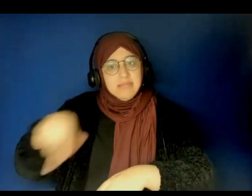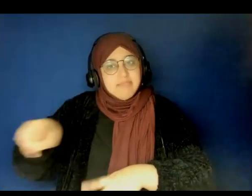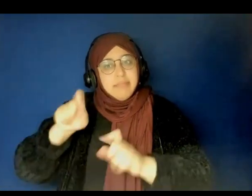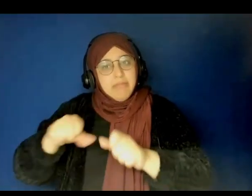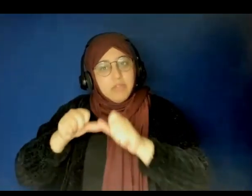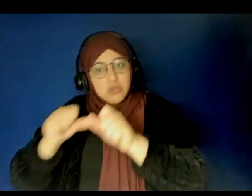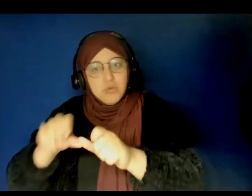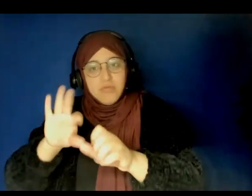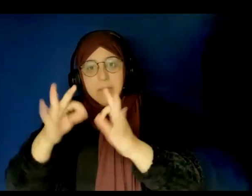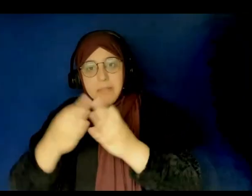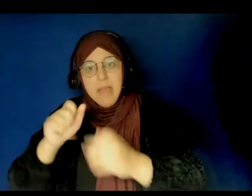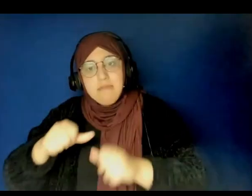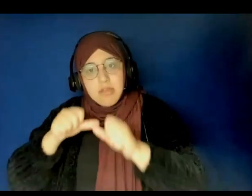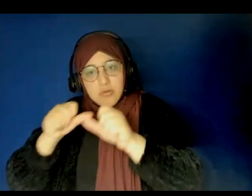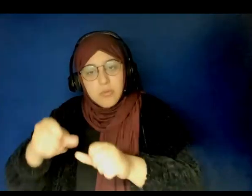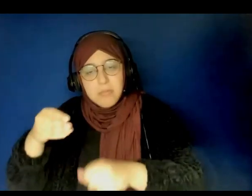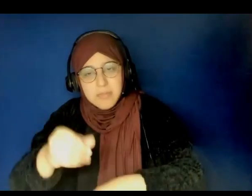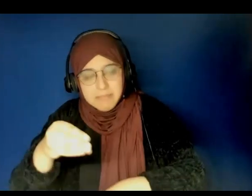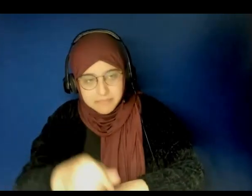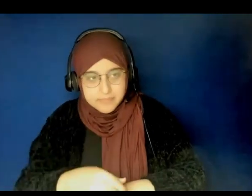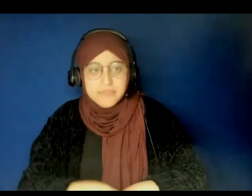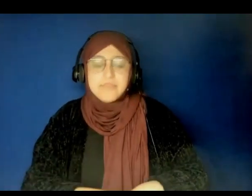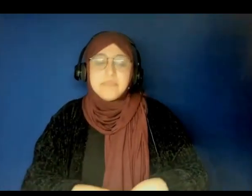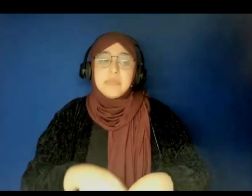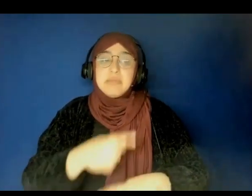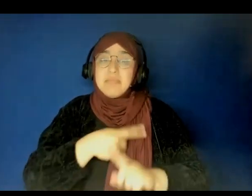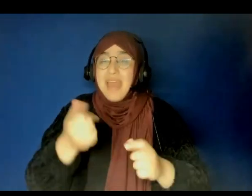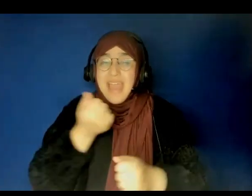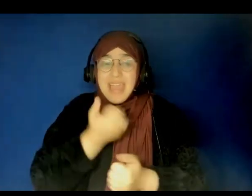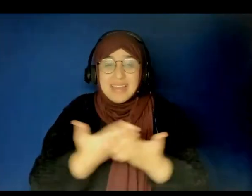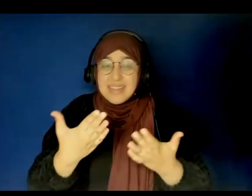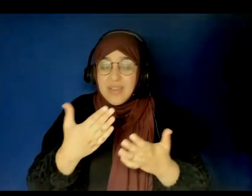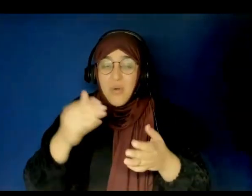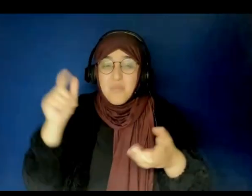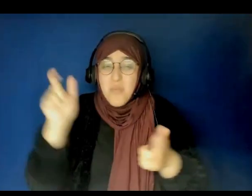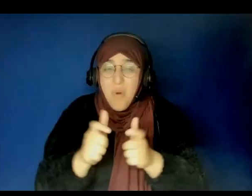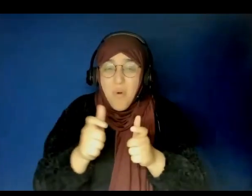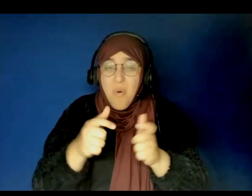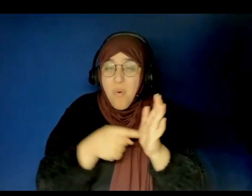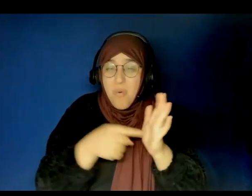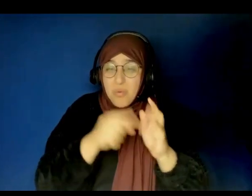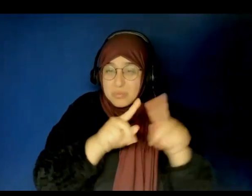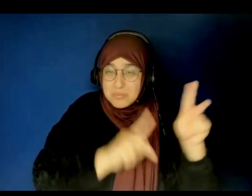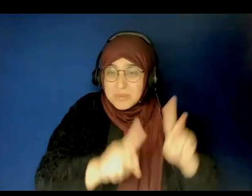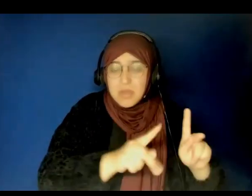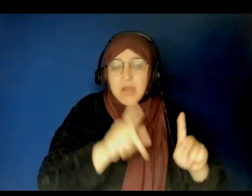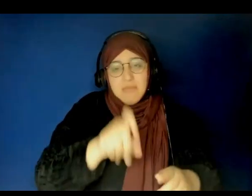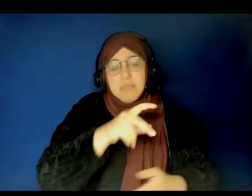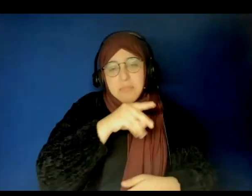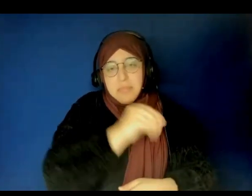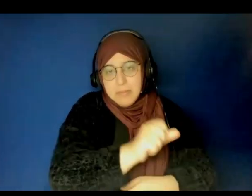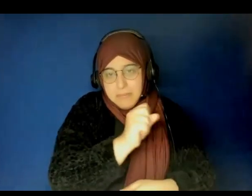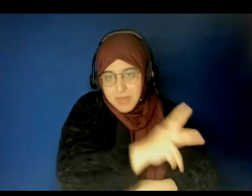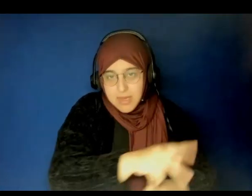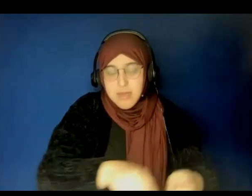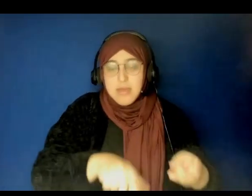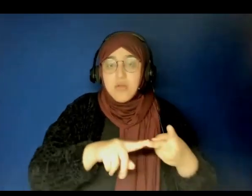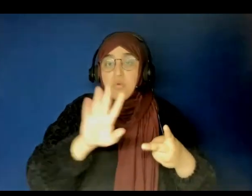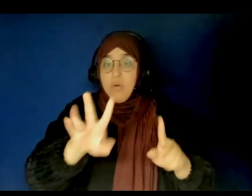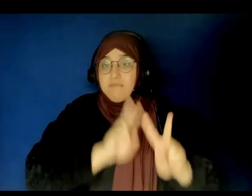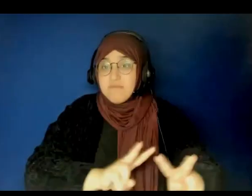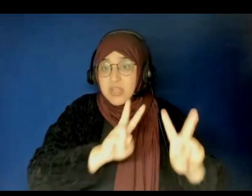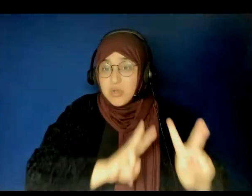any kind of smaller debts that are owed to individuals would be paid back. Your funeral expenses would be paid. And then if